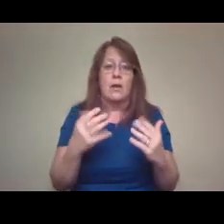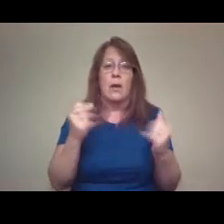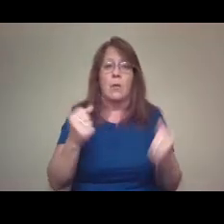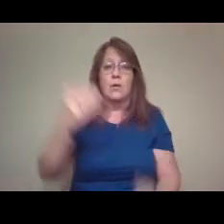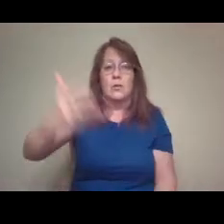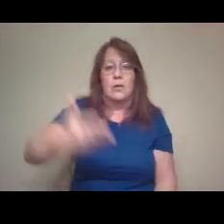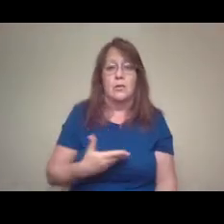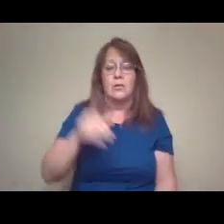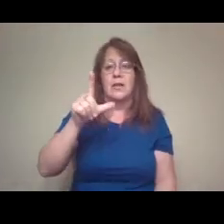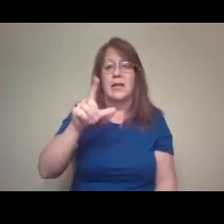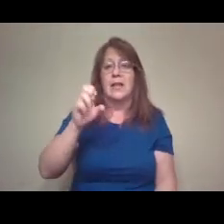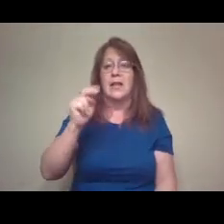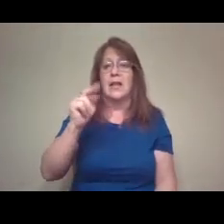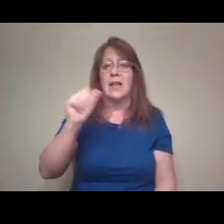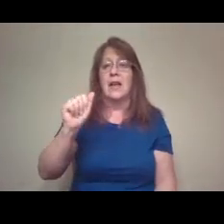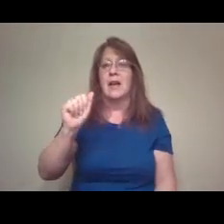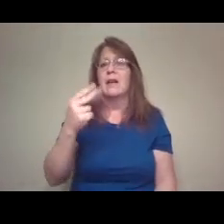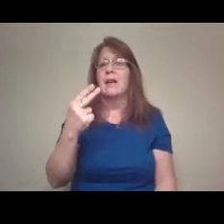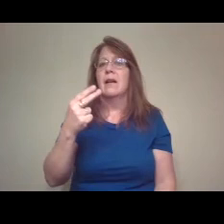Heilman.